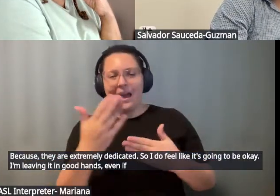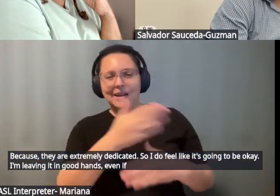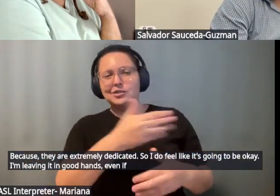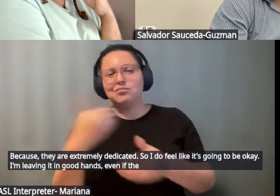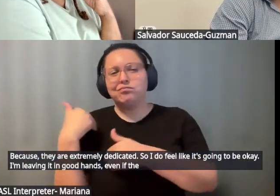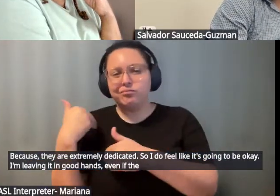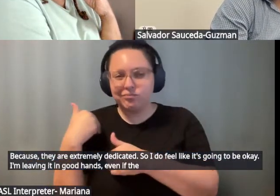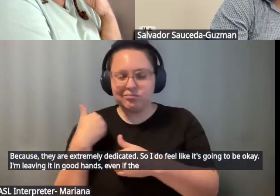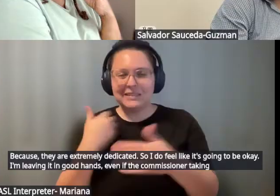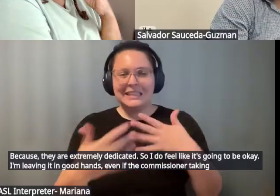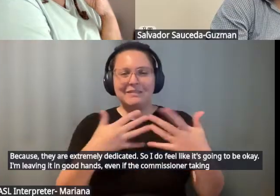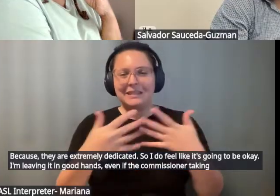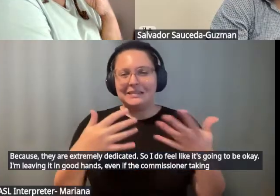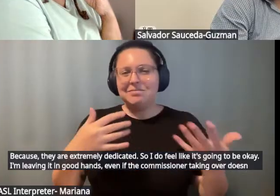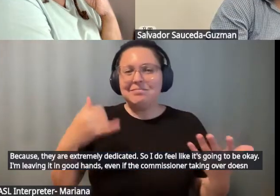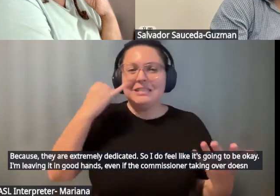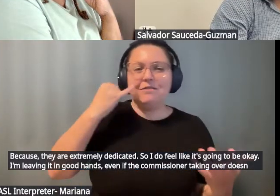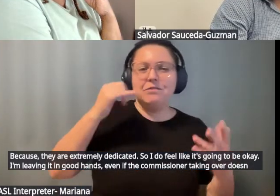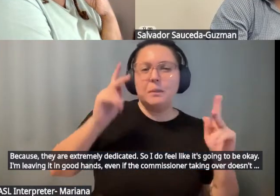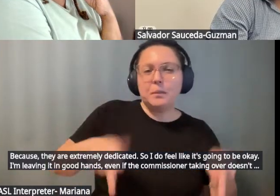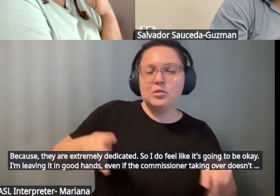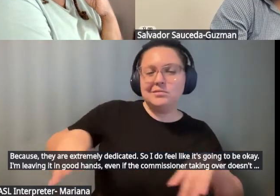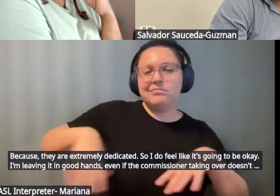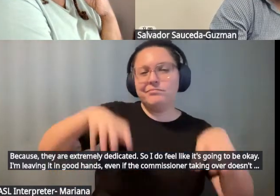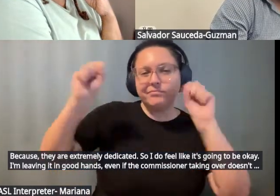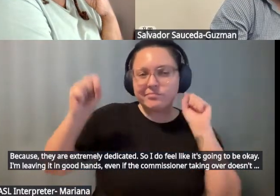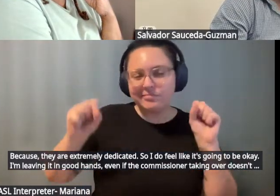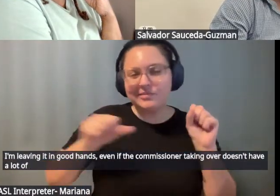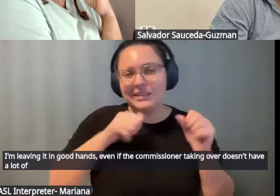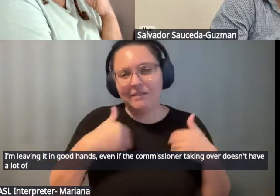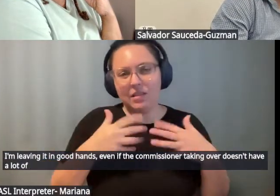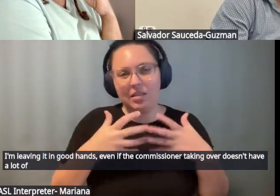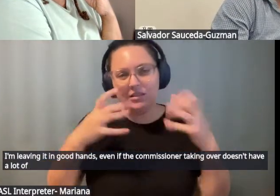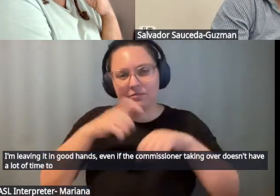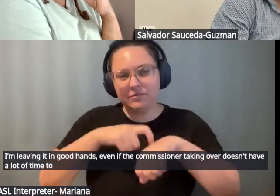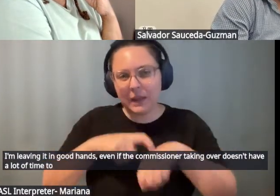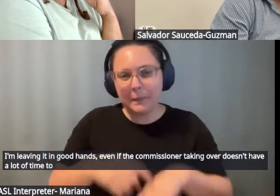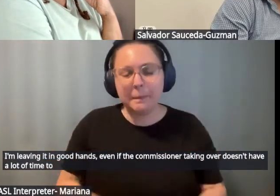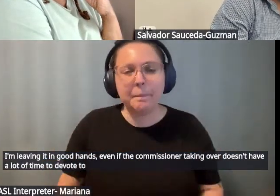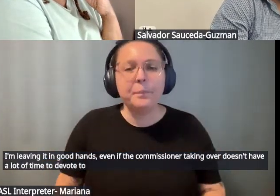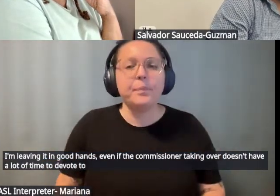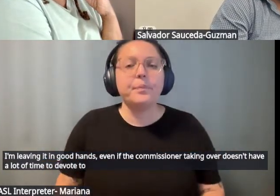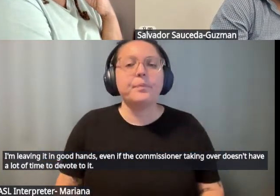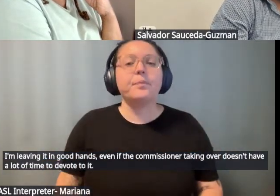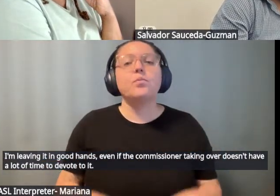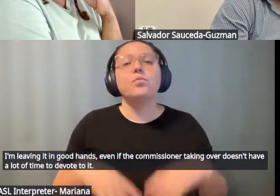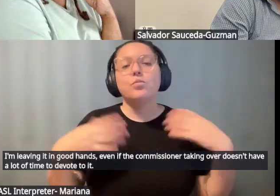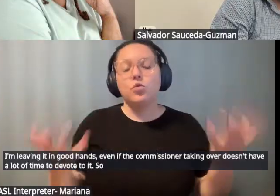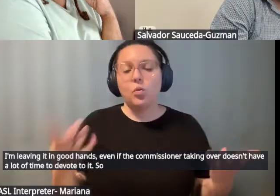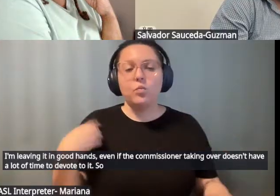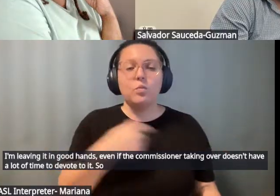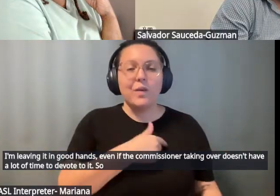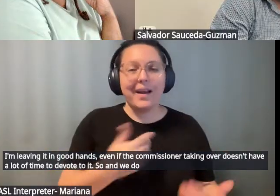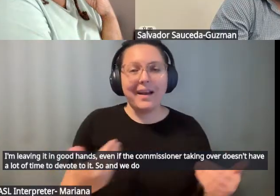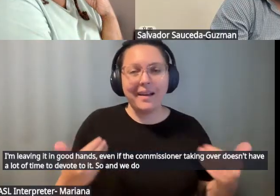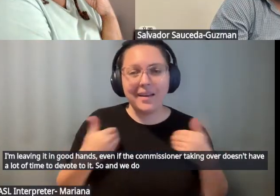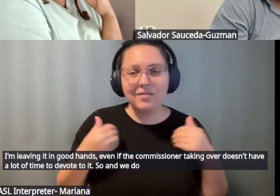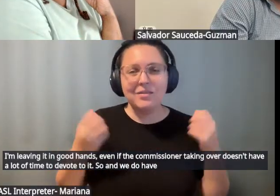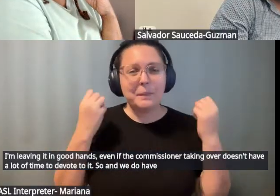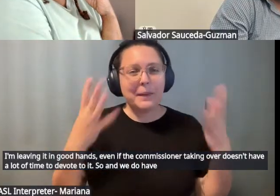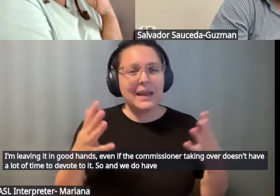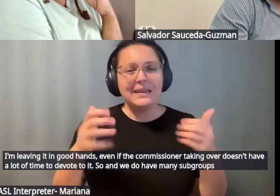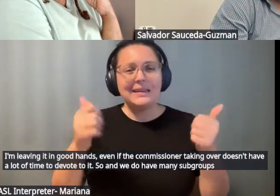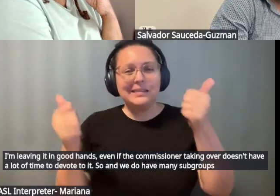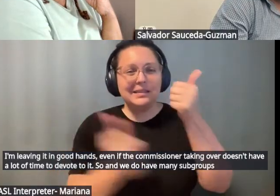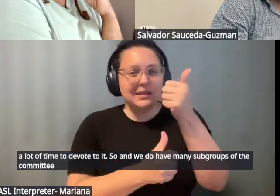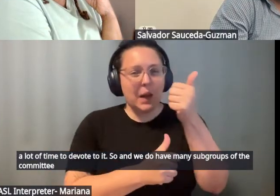commissioner taking over doesn't have a lot of time to devote to it. And we do have many subgroups of